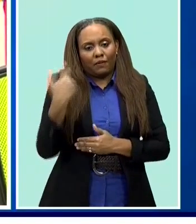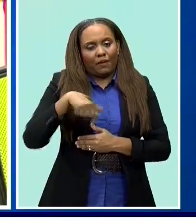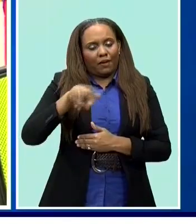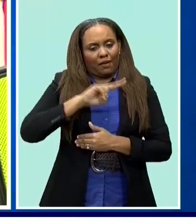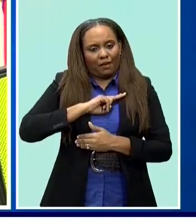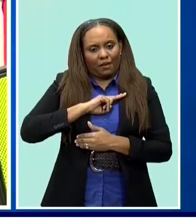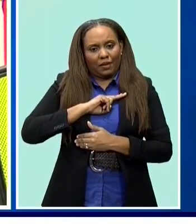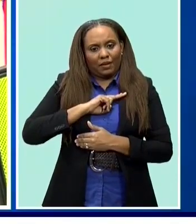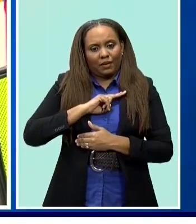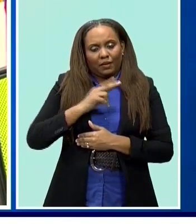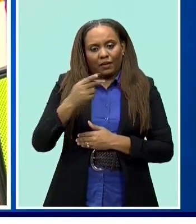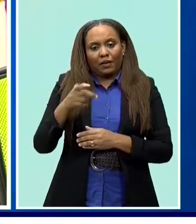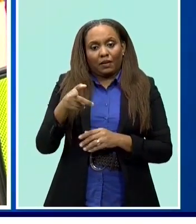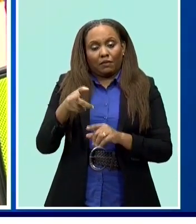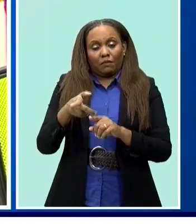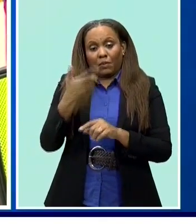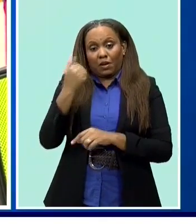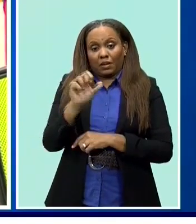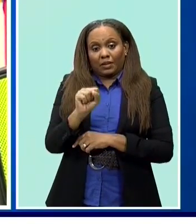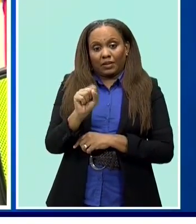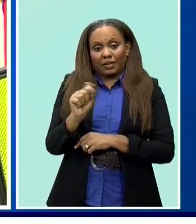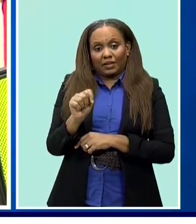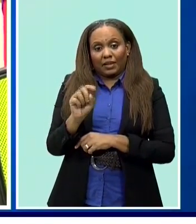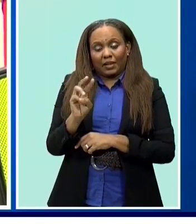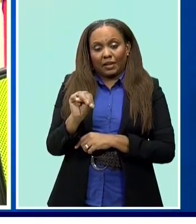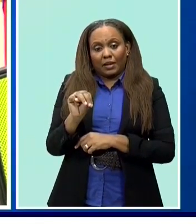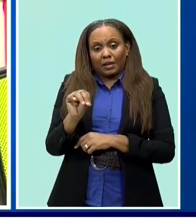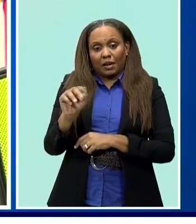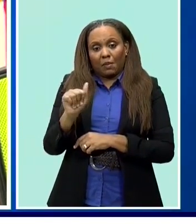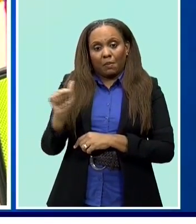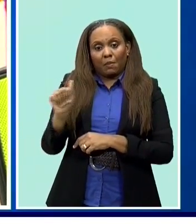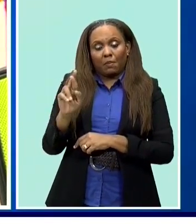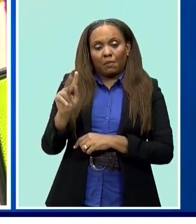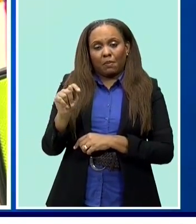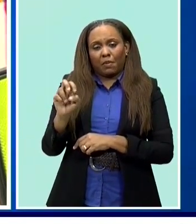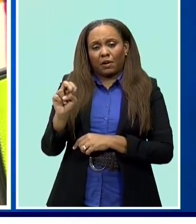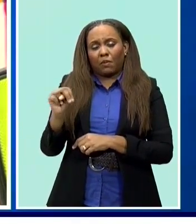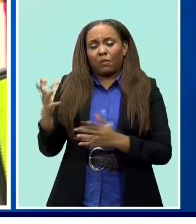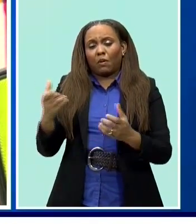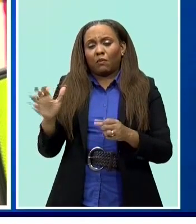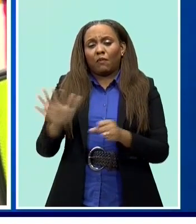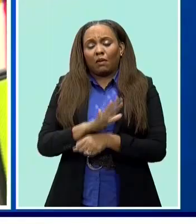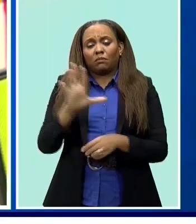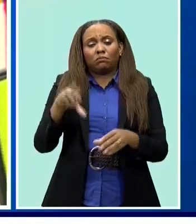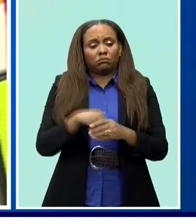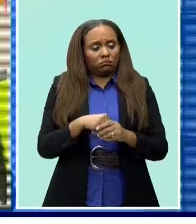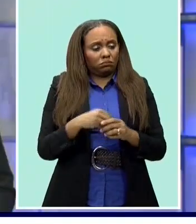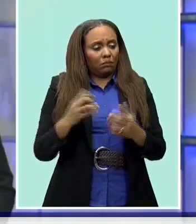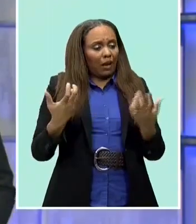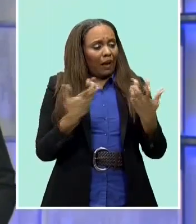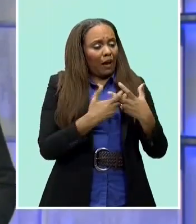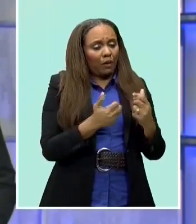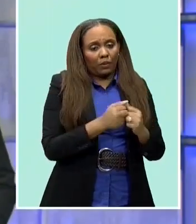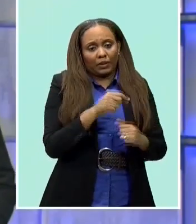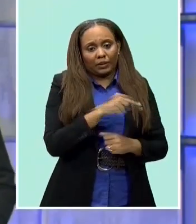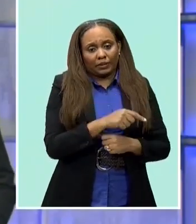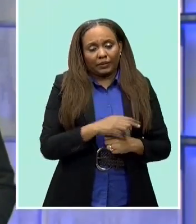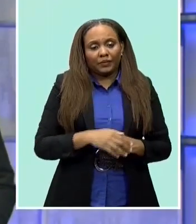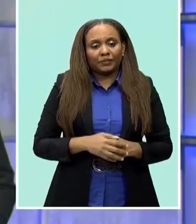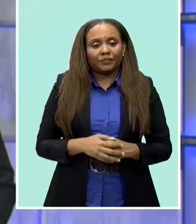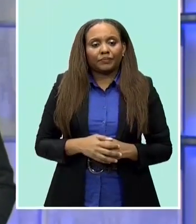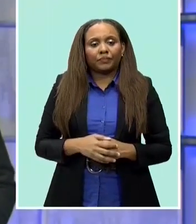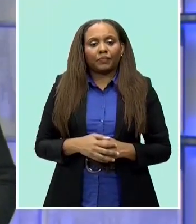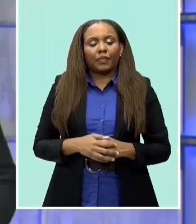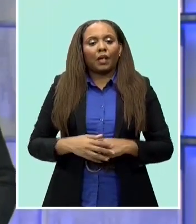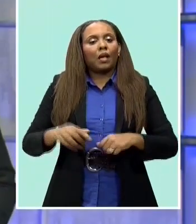go as St. Martin for full membership in SEDEMA. And I'm very much pleased with the outcome today. The increase in